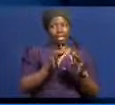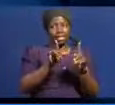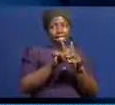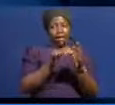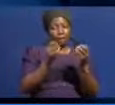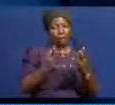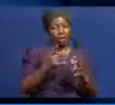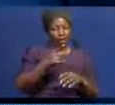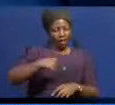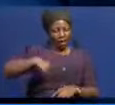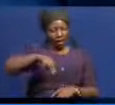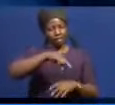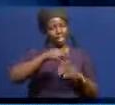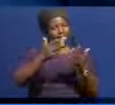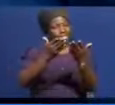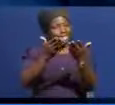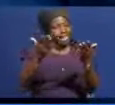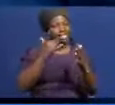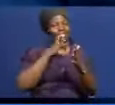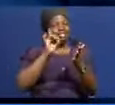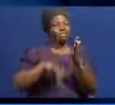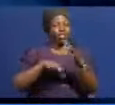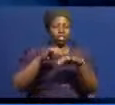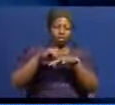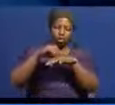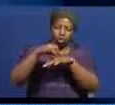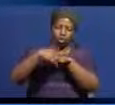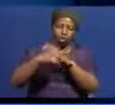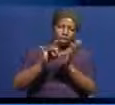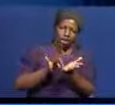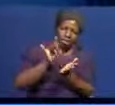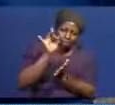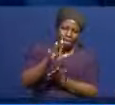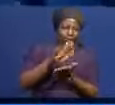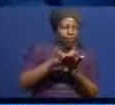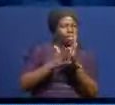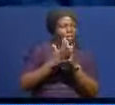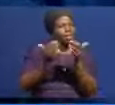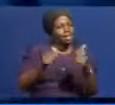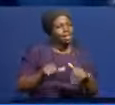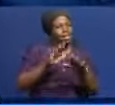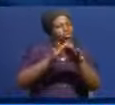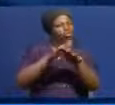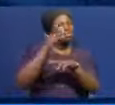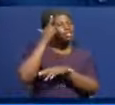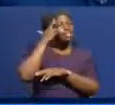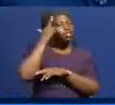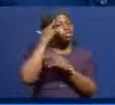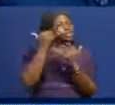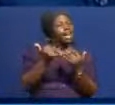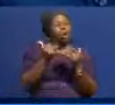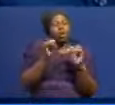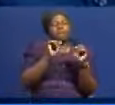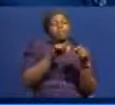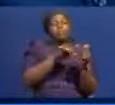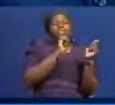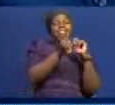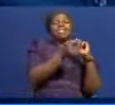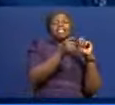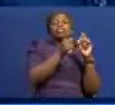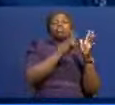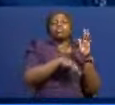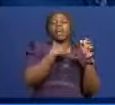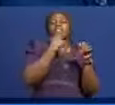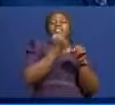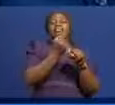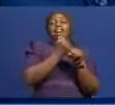many of us here say that Songo was impeached for no good reason. How do we reverse what we have already done